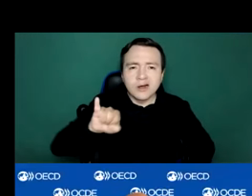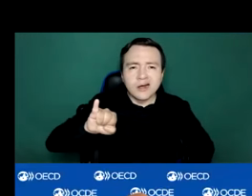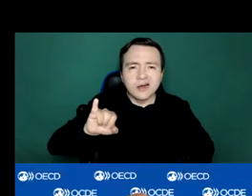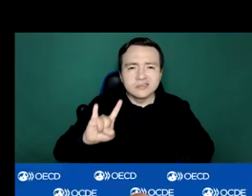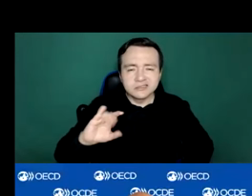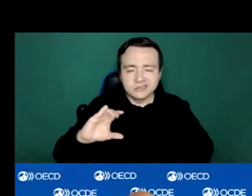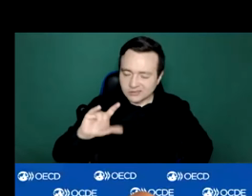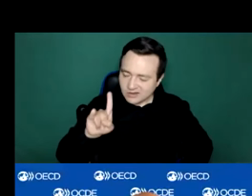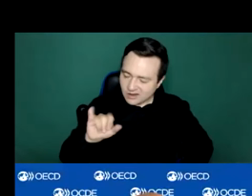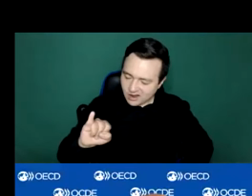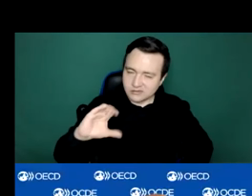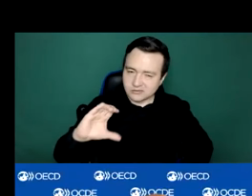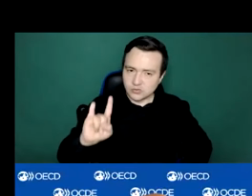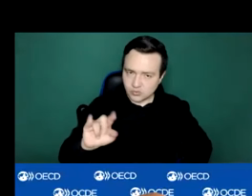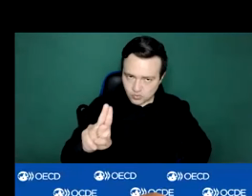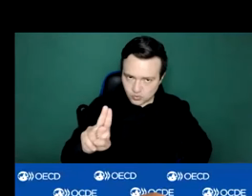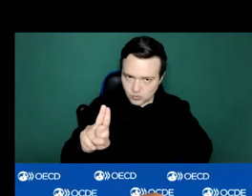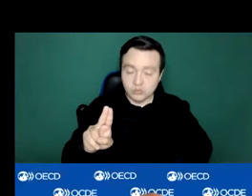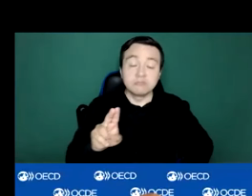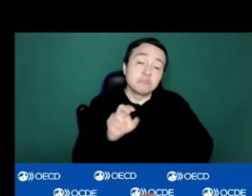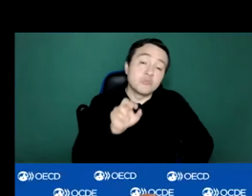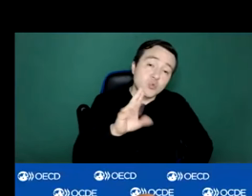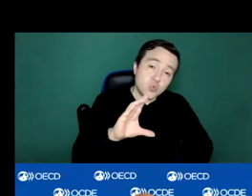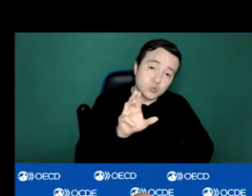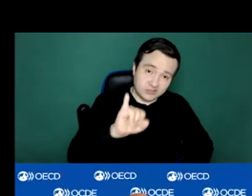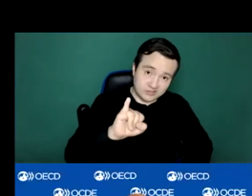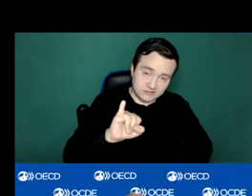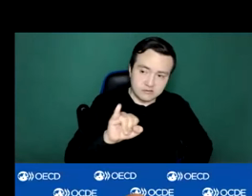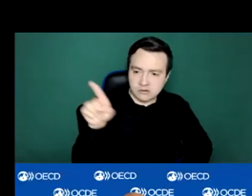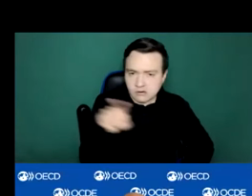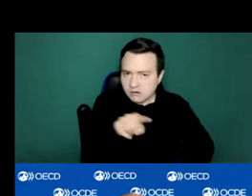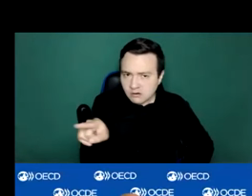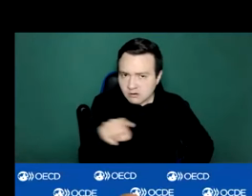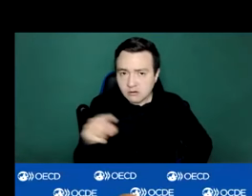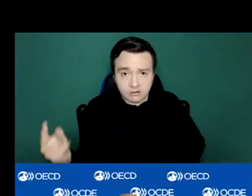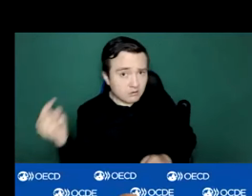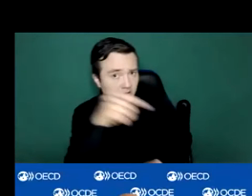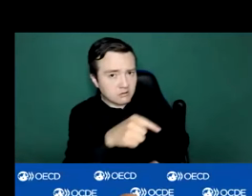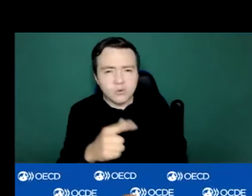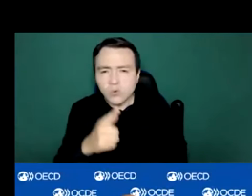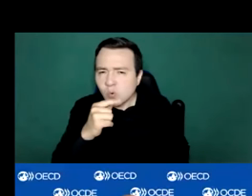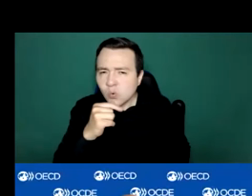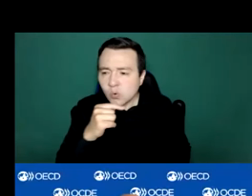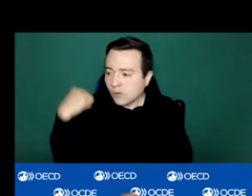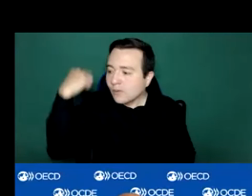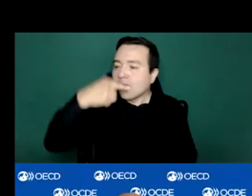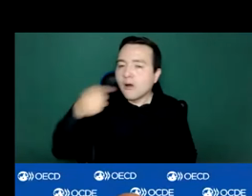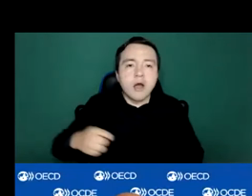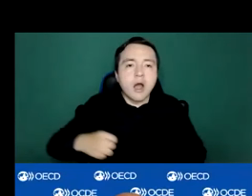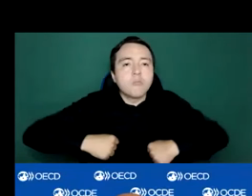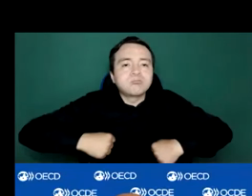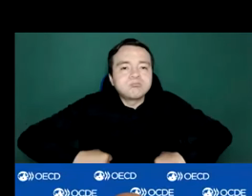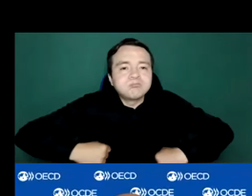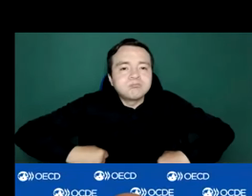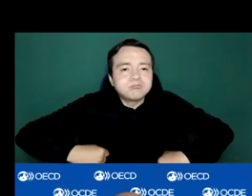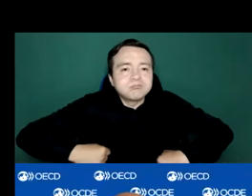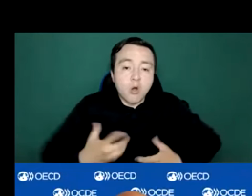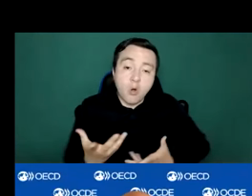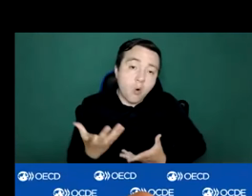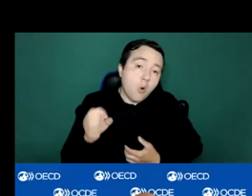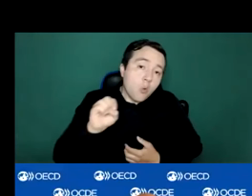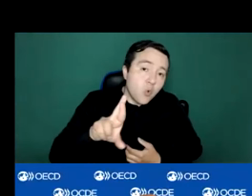who have a risk factor such as obesity. So keeping a strong, resilient population also is a part of having a